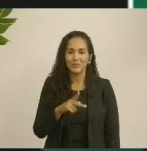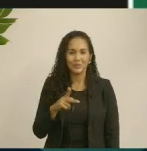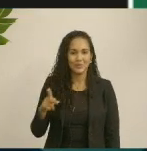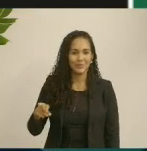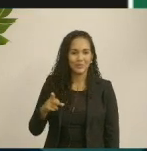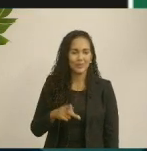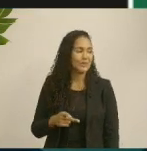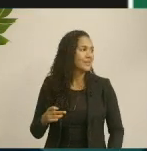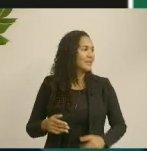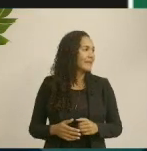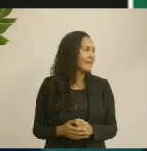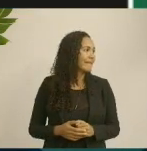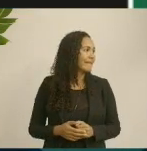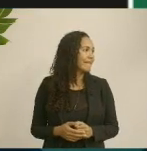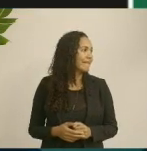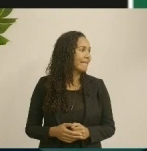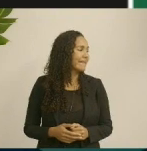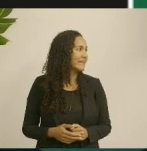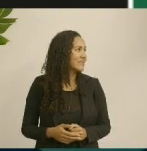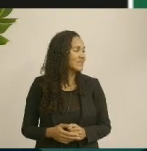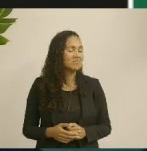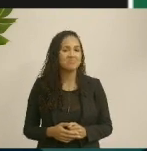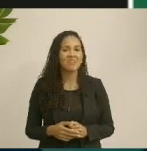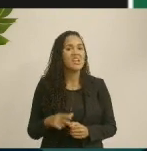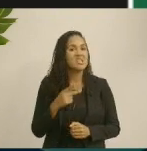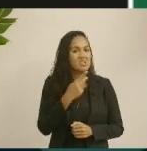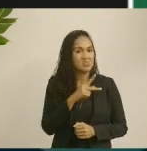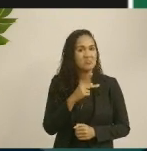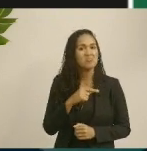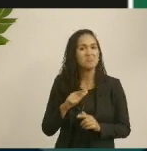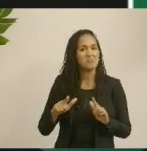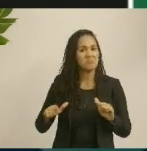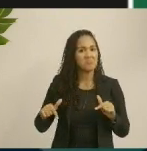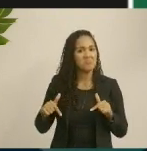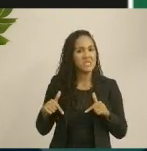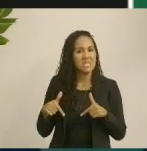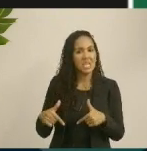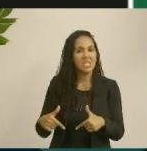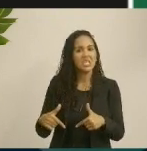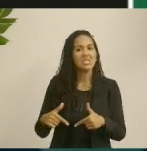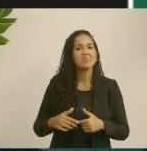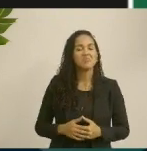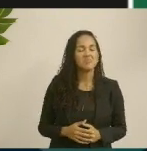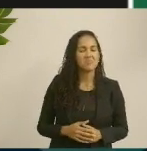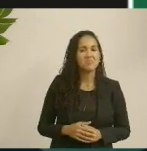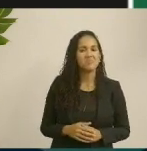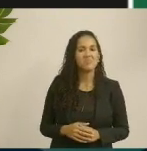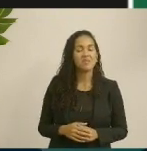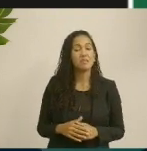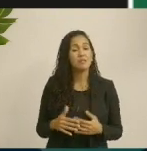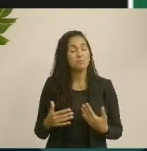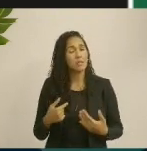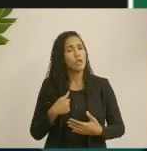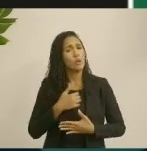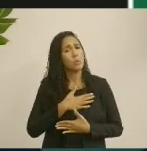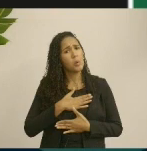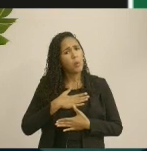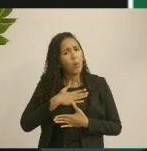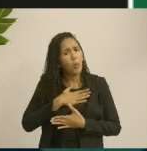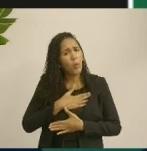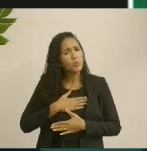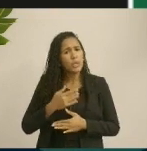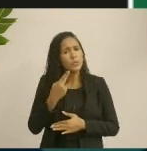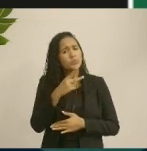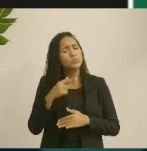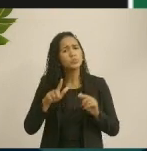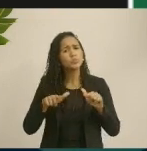for your initiative. Kasi Health. What I liked a lot about this was that you're actually addressing the